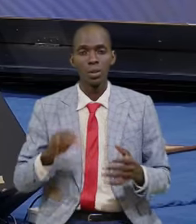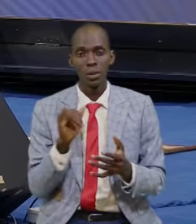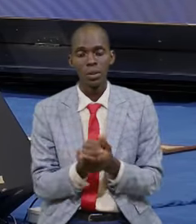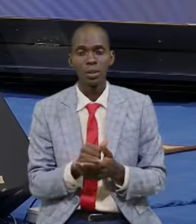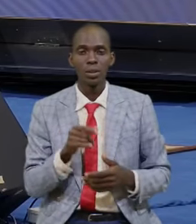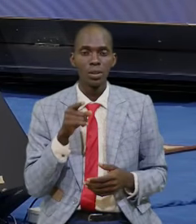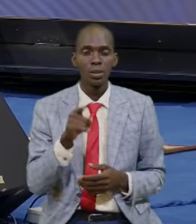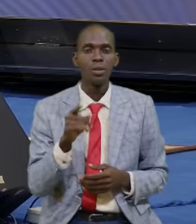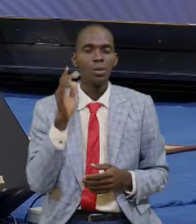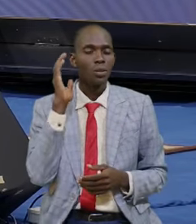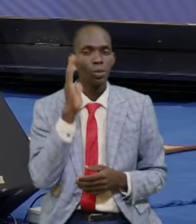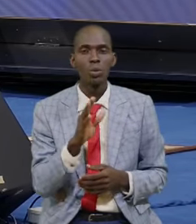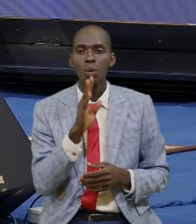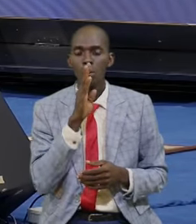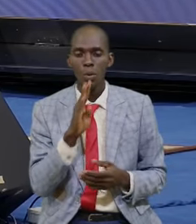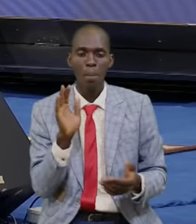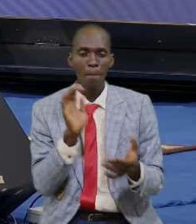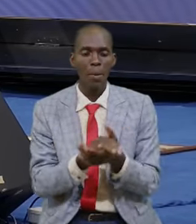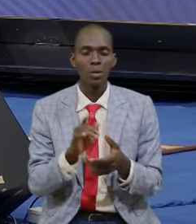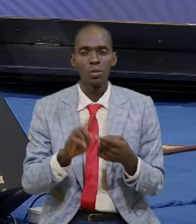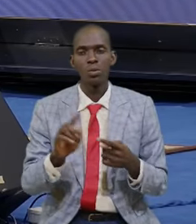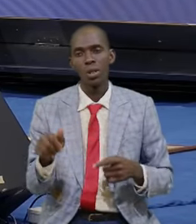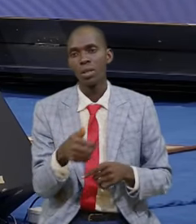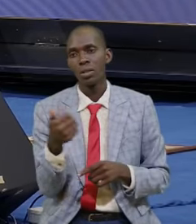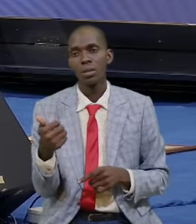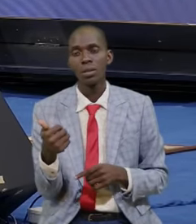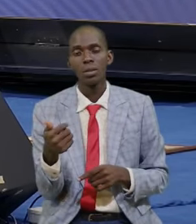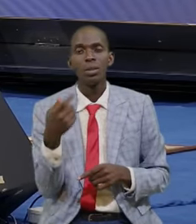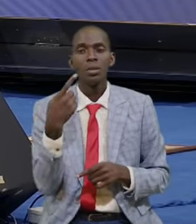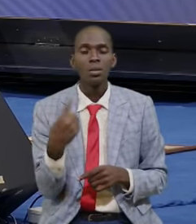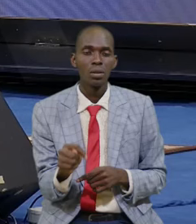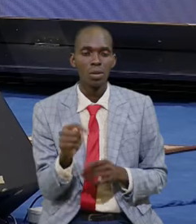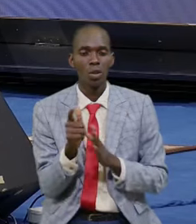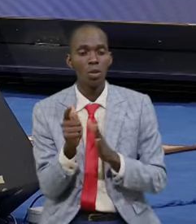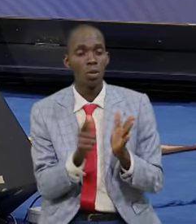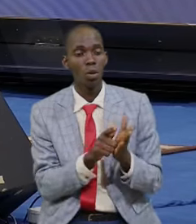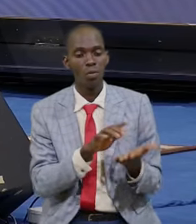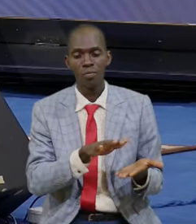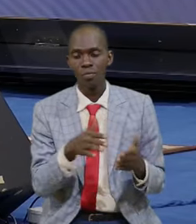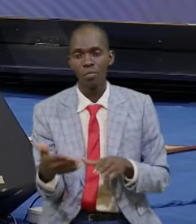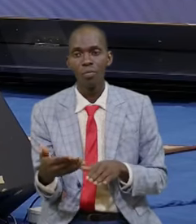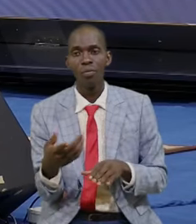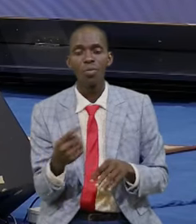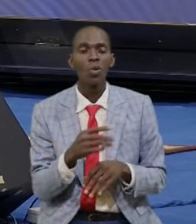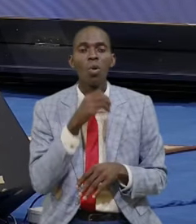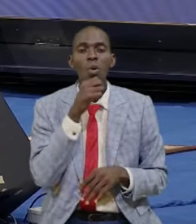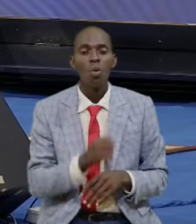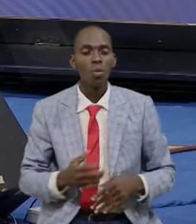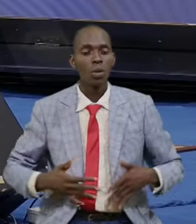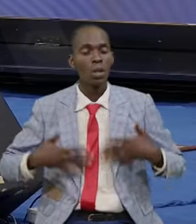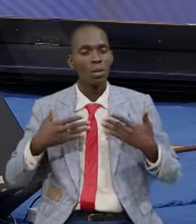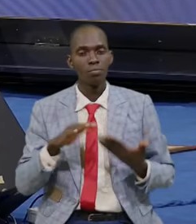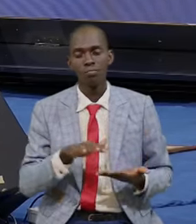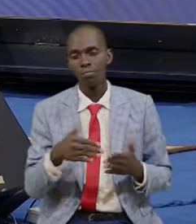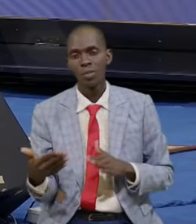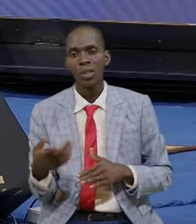be married to another. The law, dead. The old life, dead. The